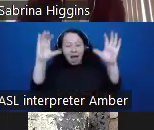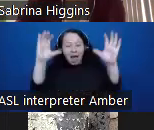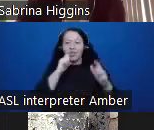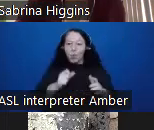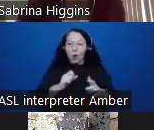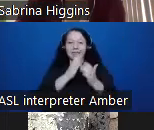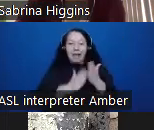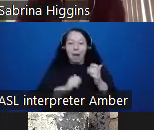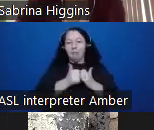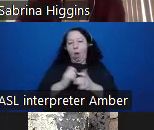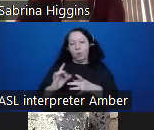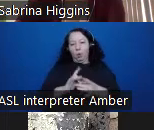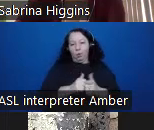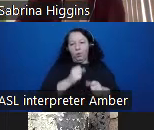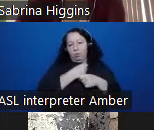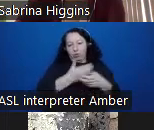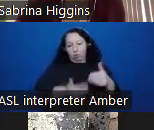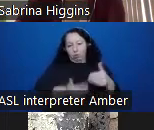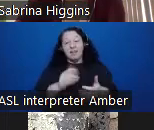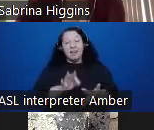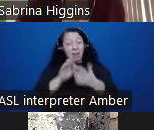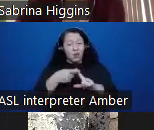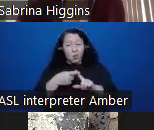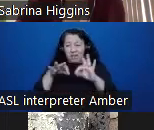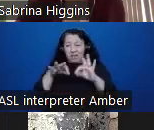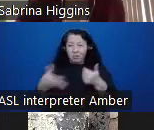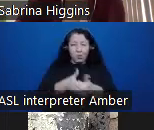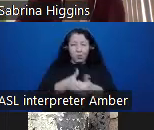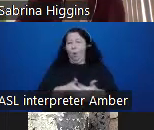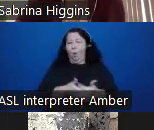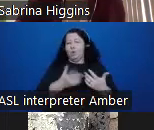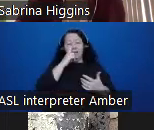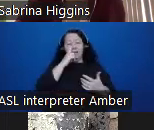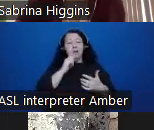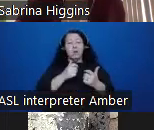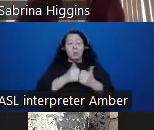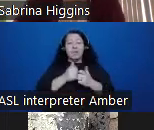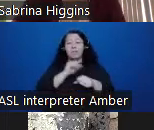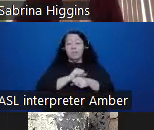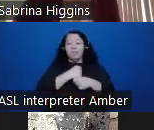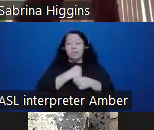especially when these families seem to be so closely tied to the production in some cases.